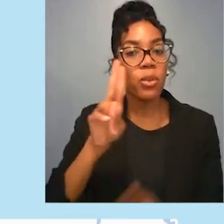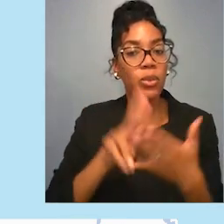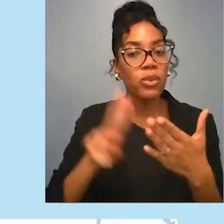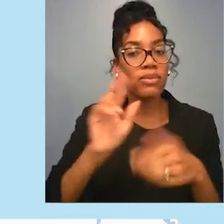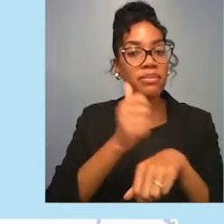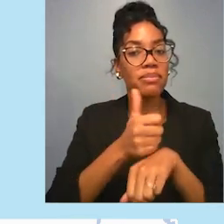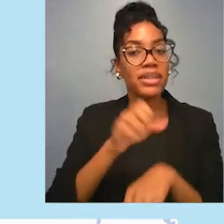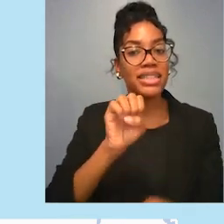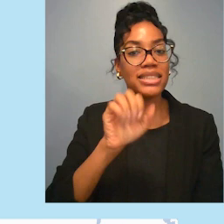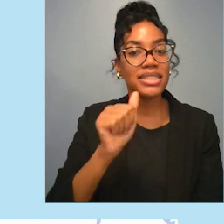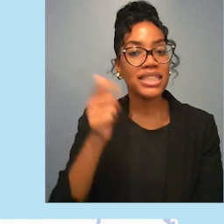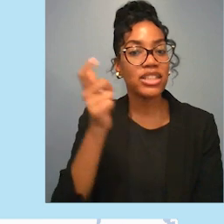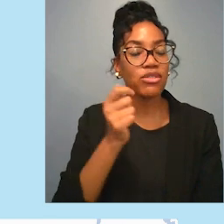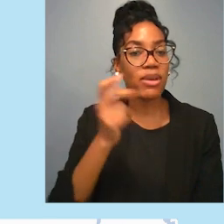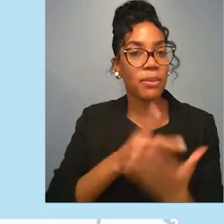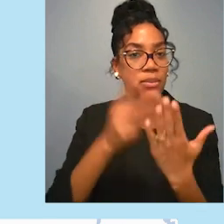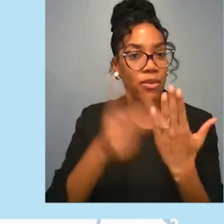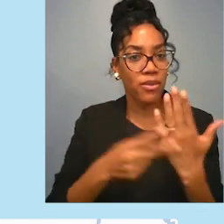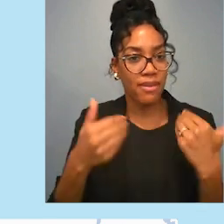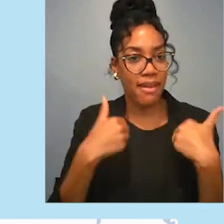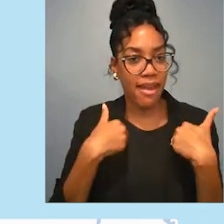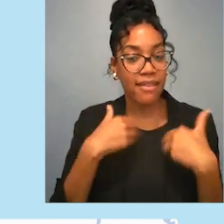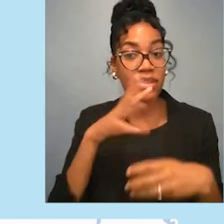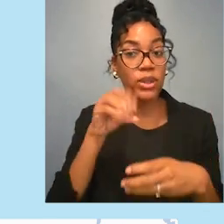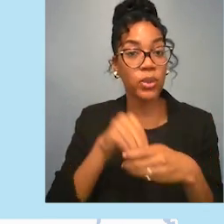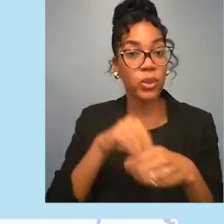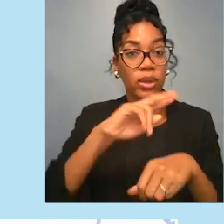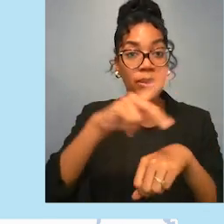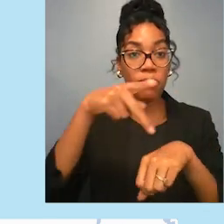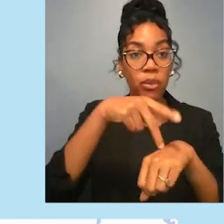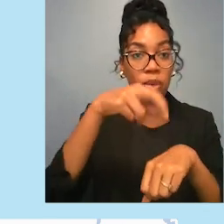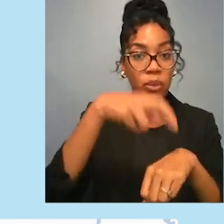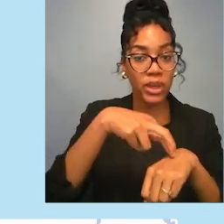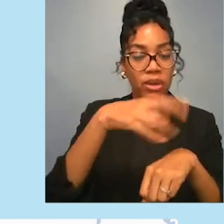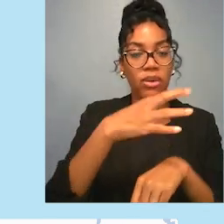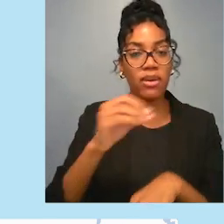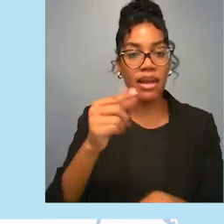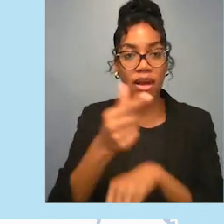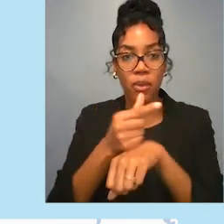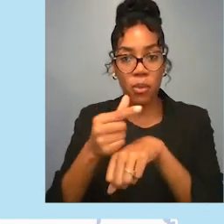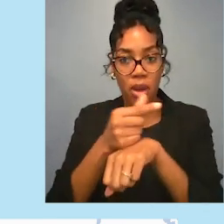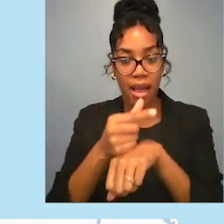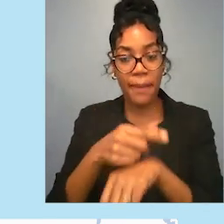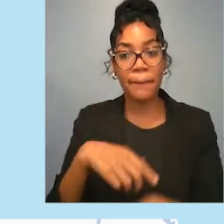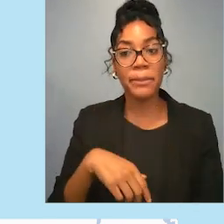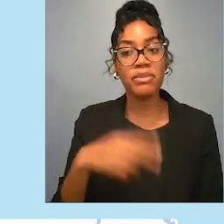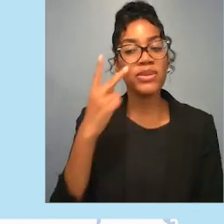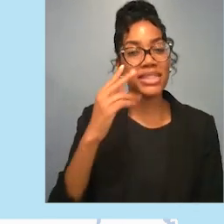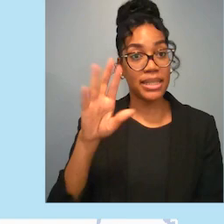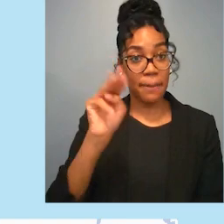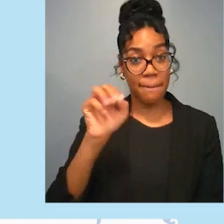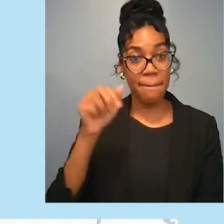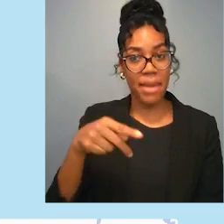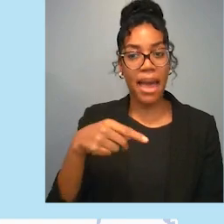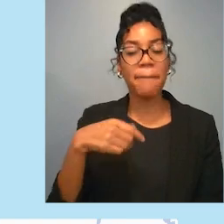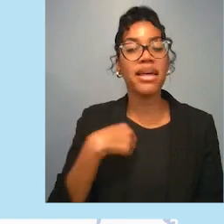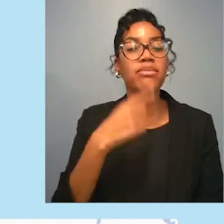Rico and Guam. In this map, you can see where we're located based on the little blue birds in each of the coastal states.